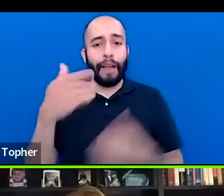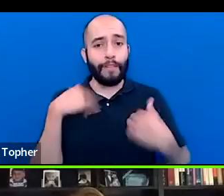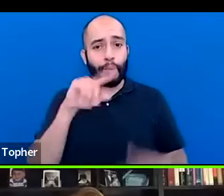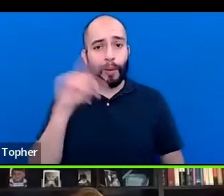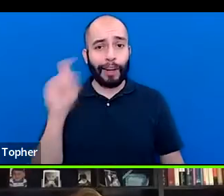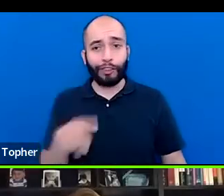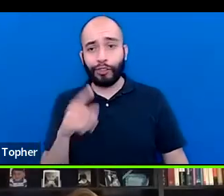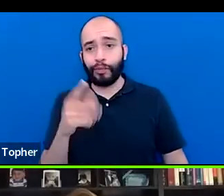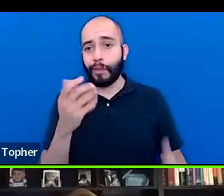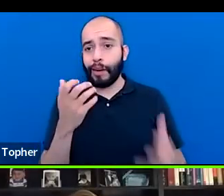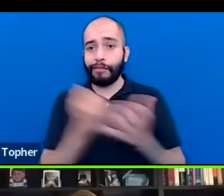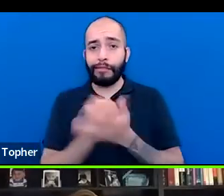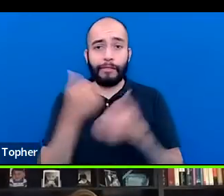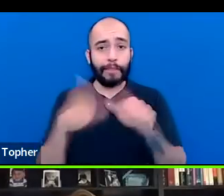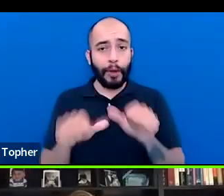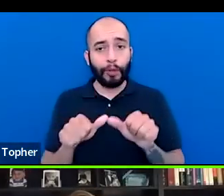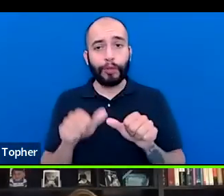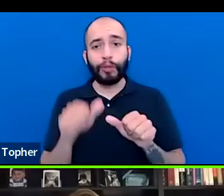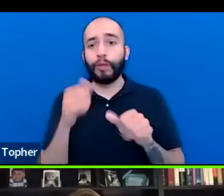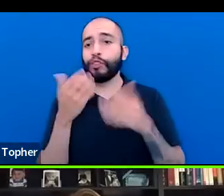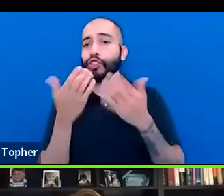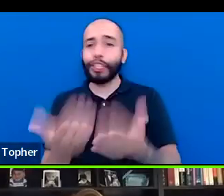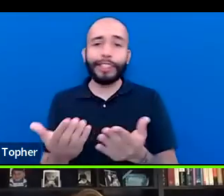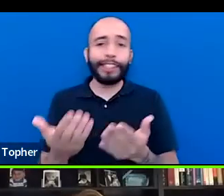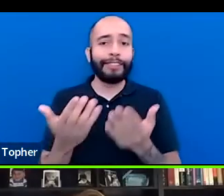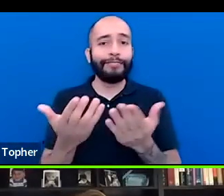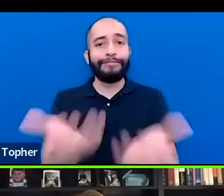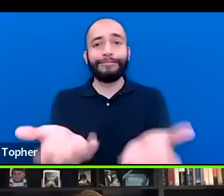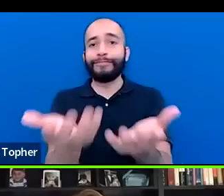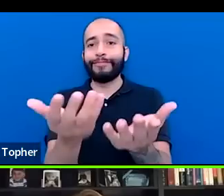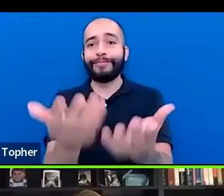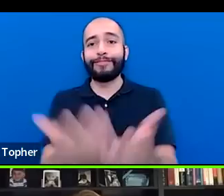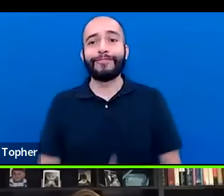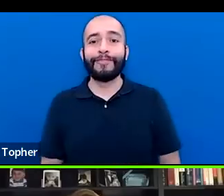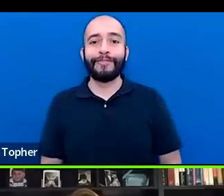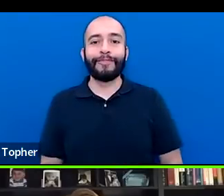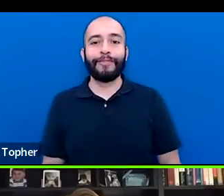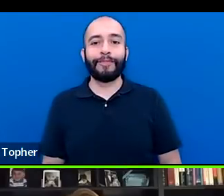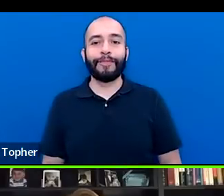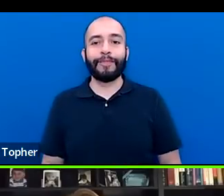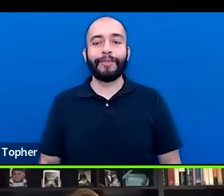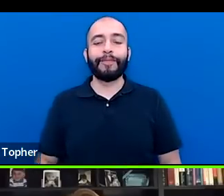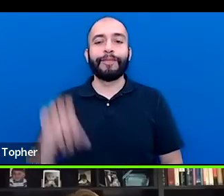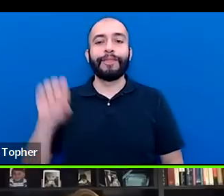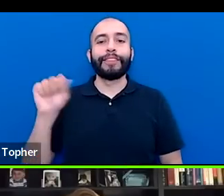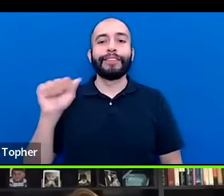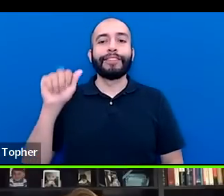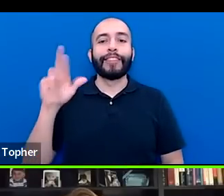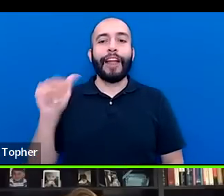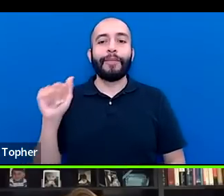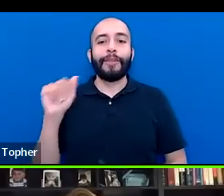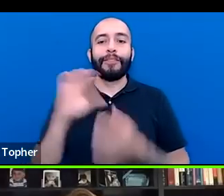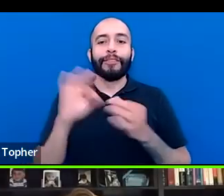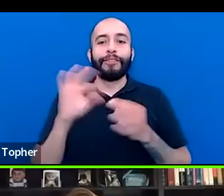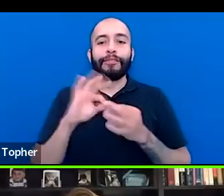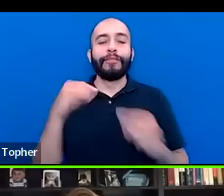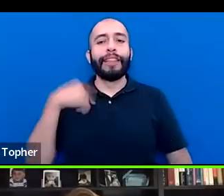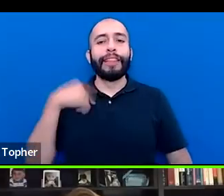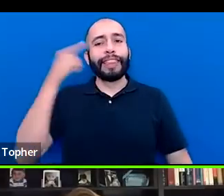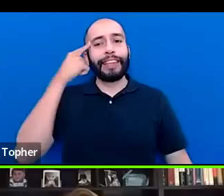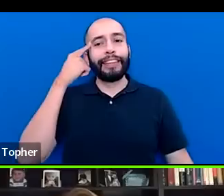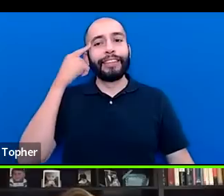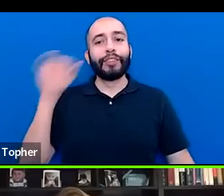Well, look, I think what Joe was getting to at the end here is the issue of jurisdiction. And we have, as the labor movement